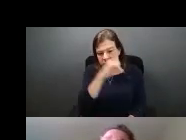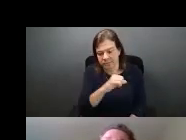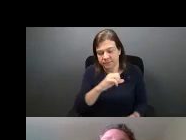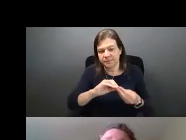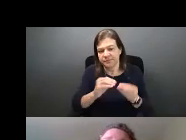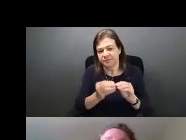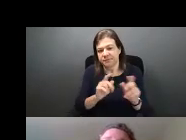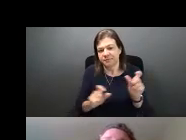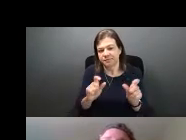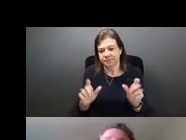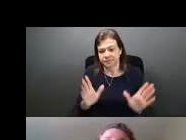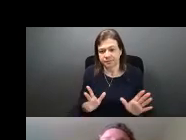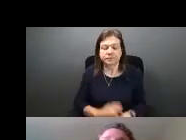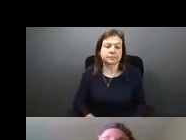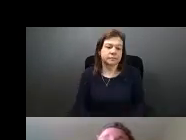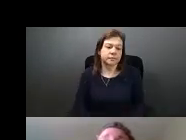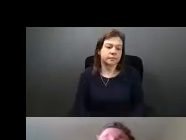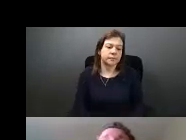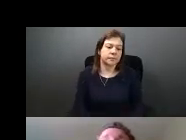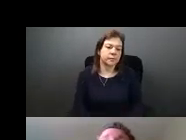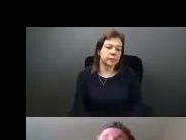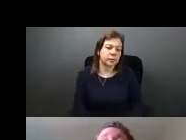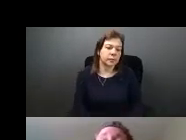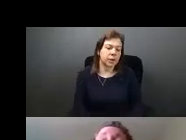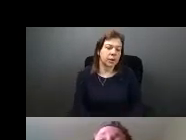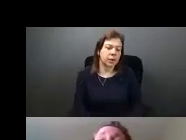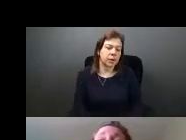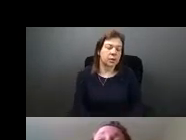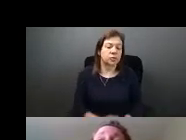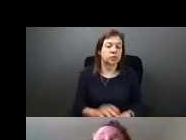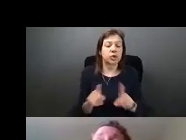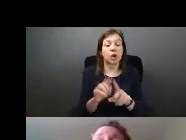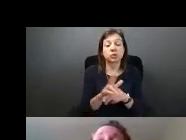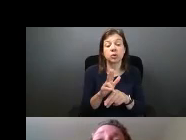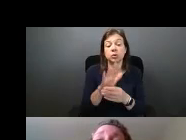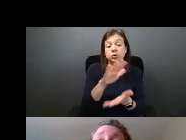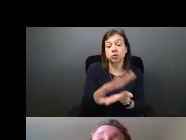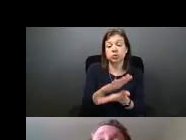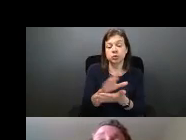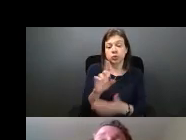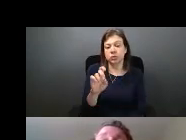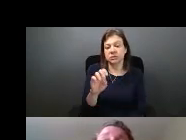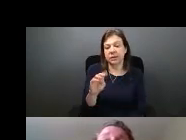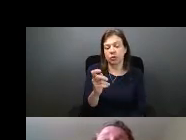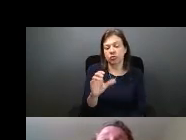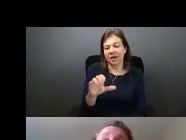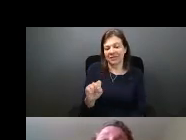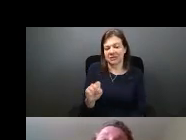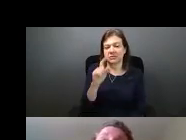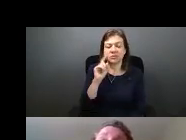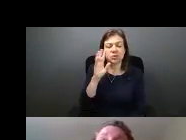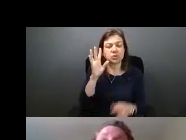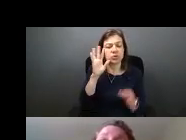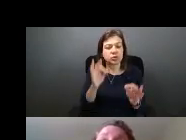of participants. You can also use school demographics to help determine the number